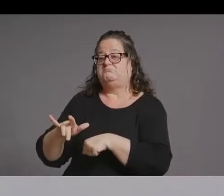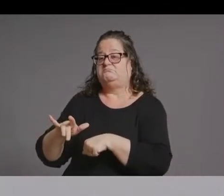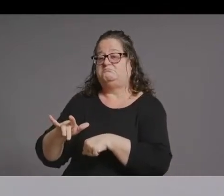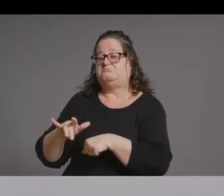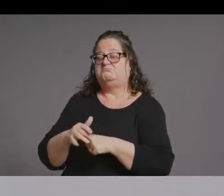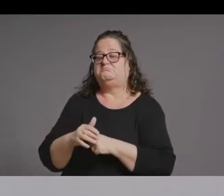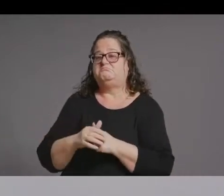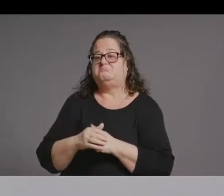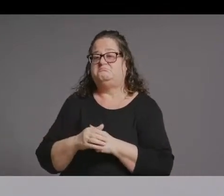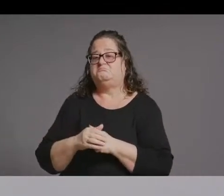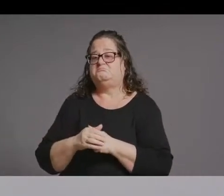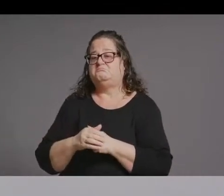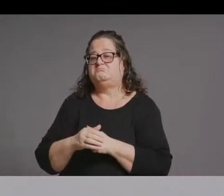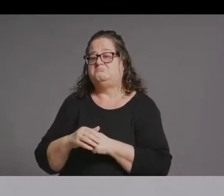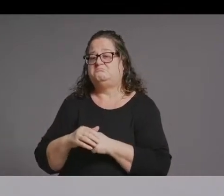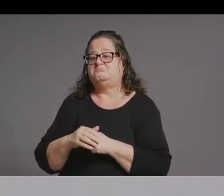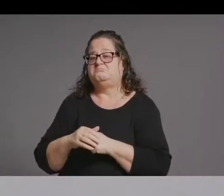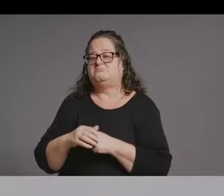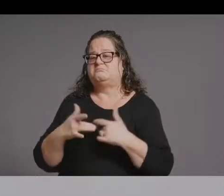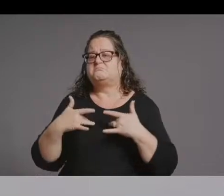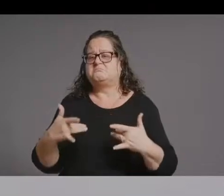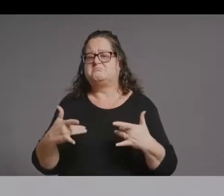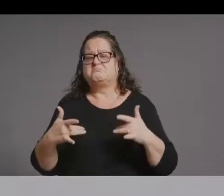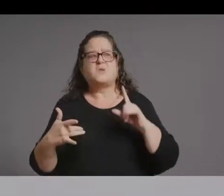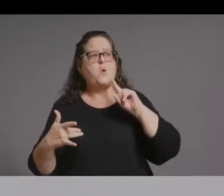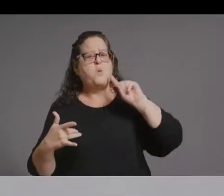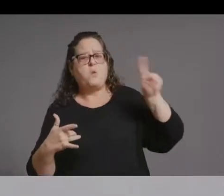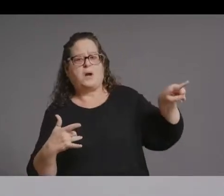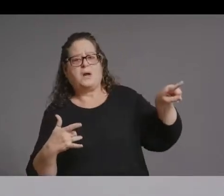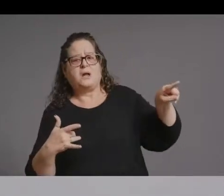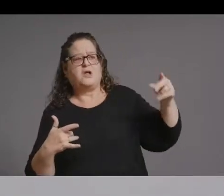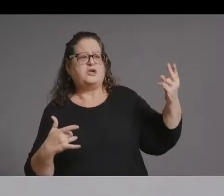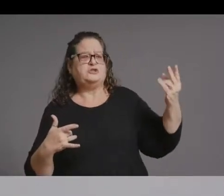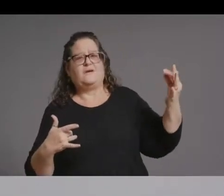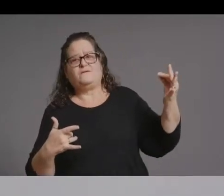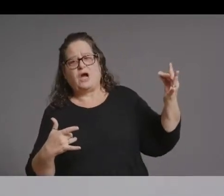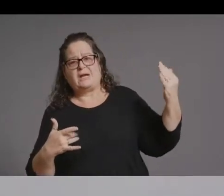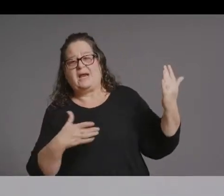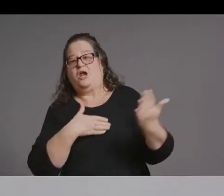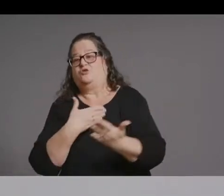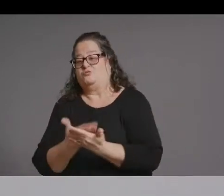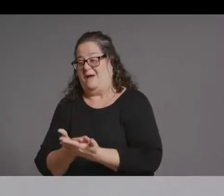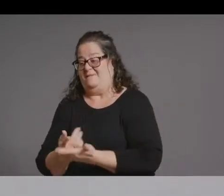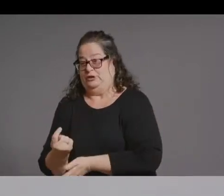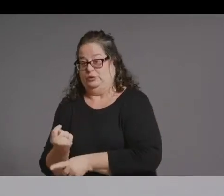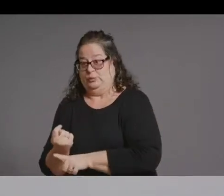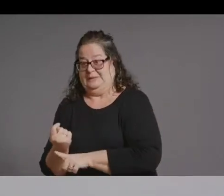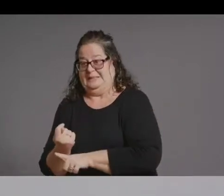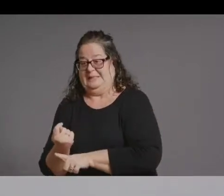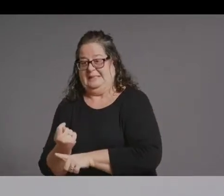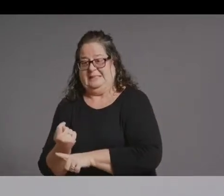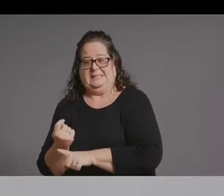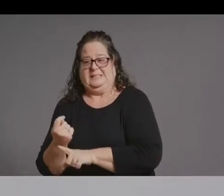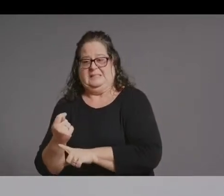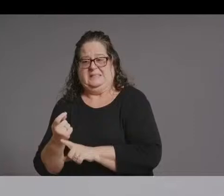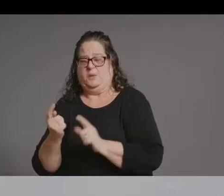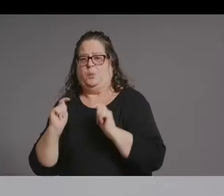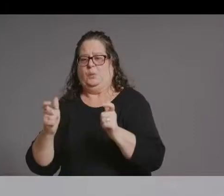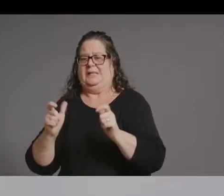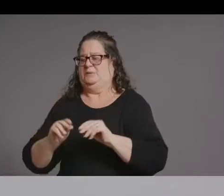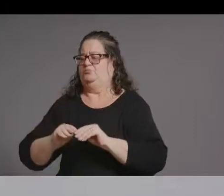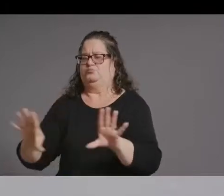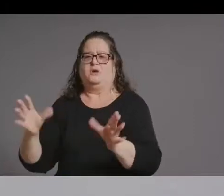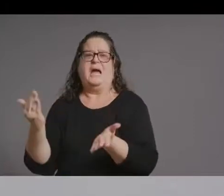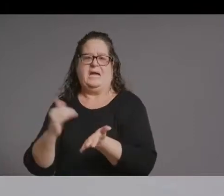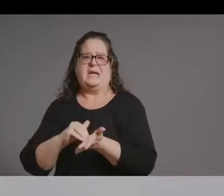doses come in Monday and Tuesday and Wednesday. So it would be a pretty quick turnaround that we'd be able to get those doses back out, but there would already be doses